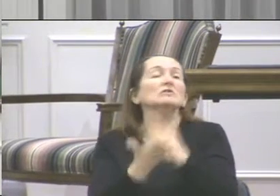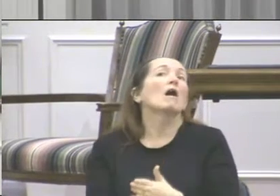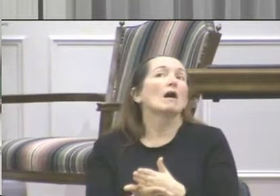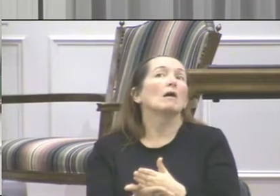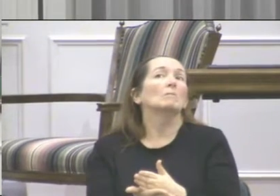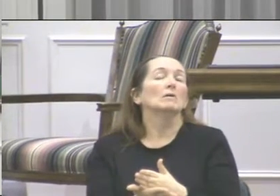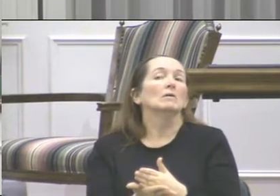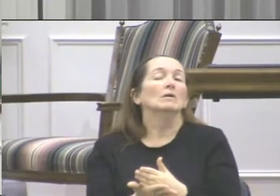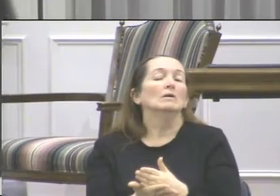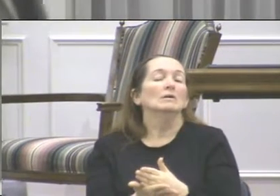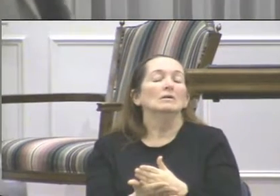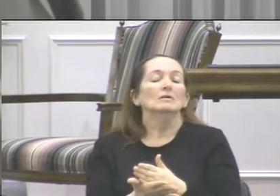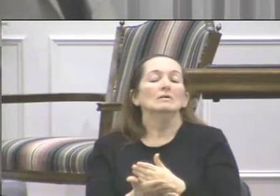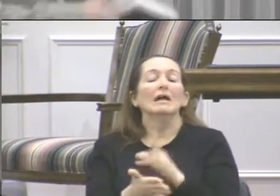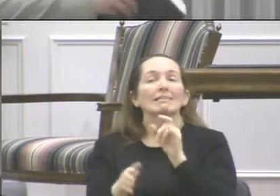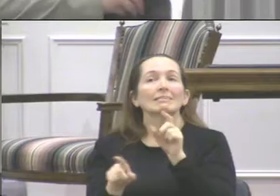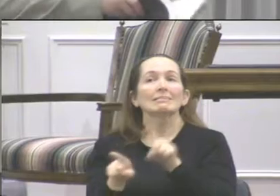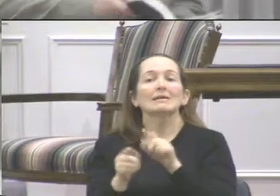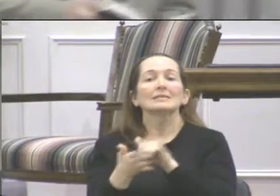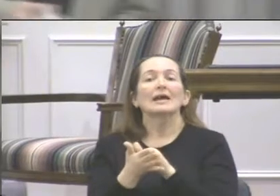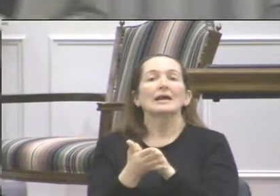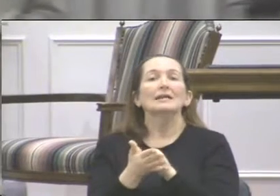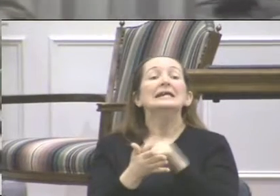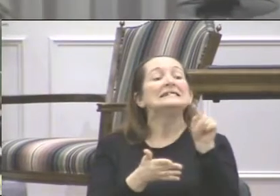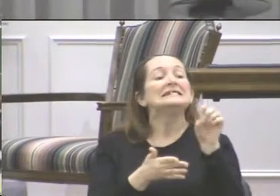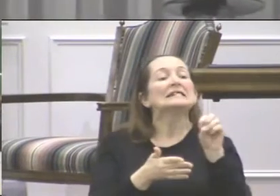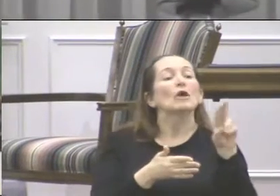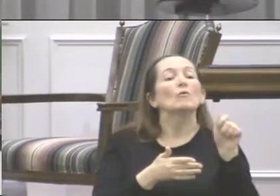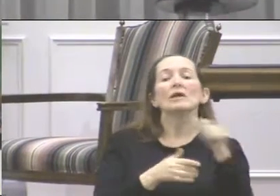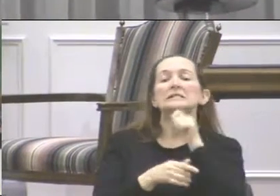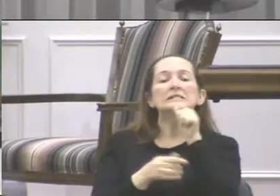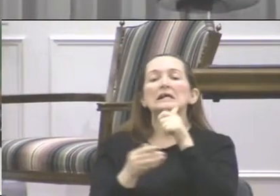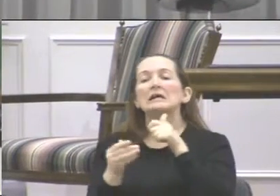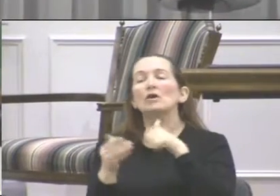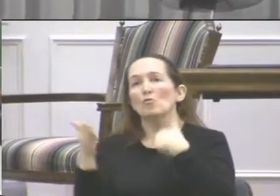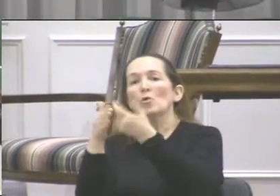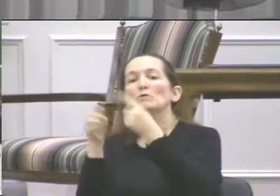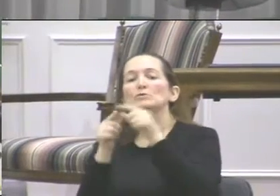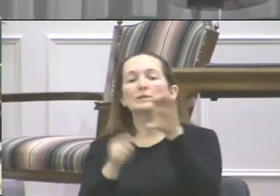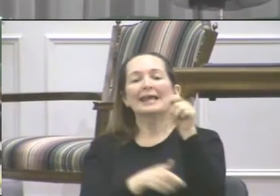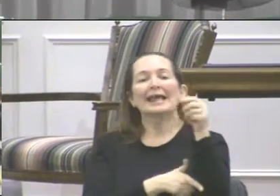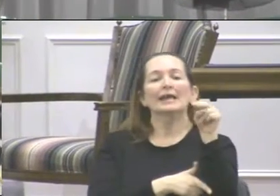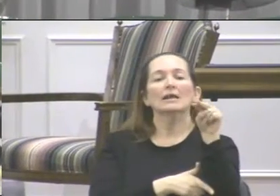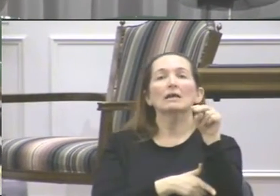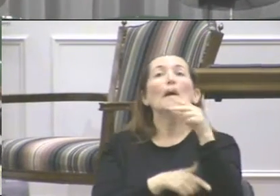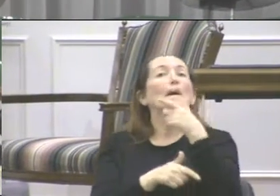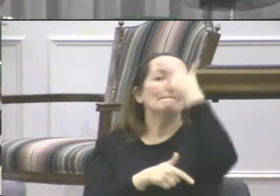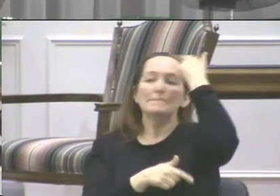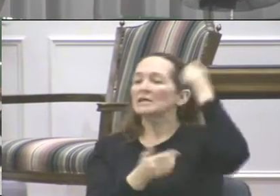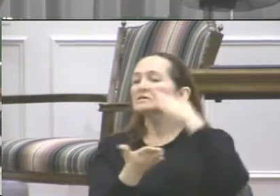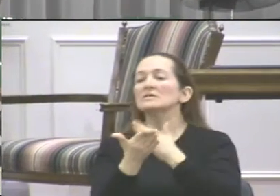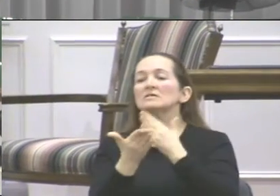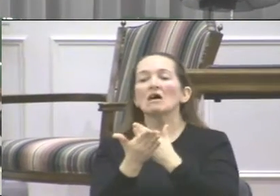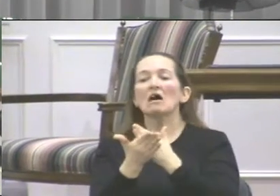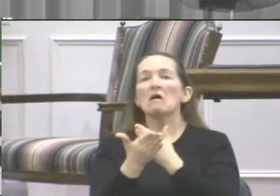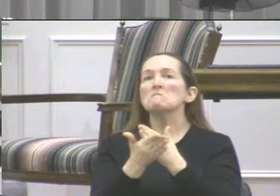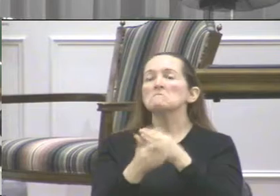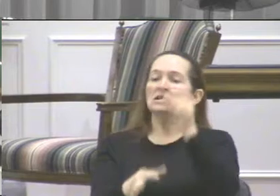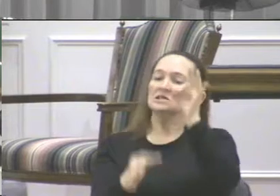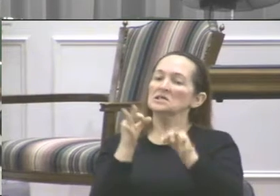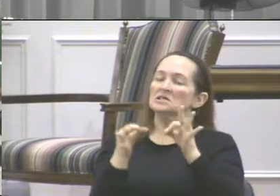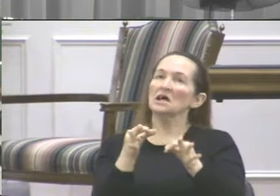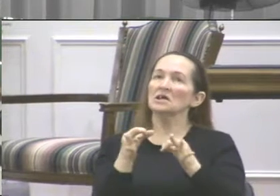Terah didn't make it to Canaan because he settled in. He determined Haran was good